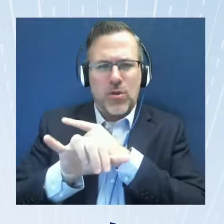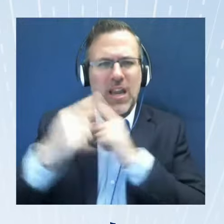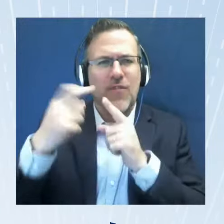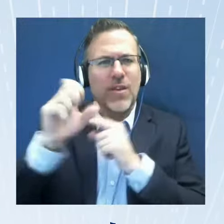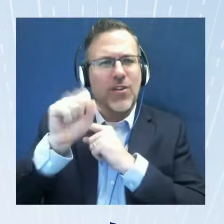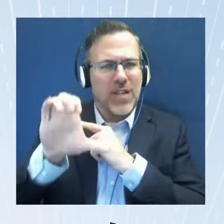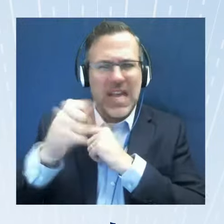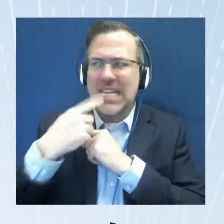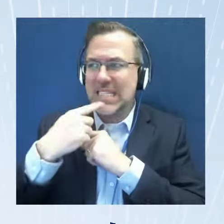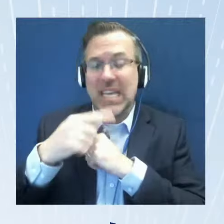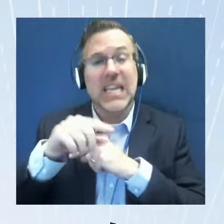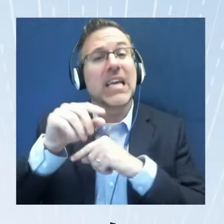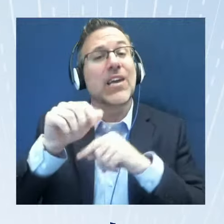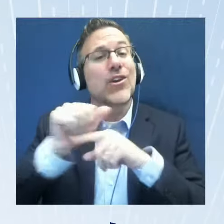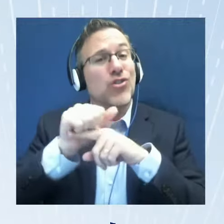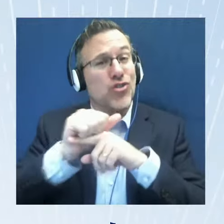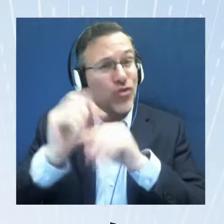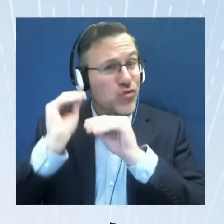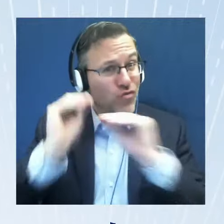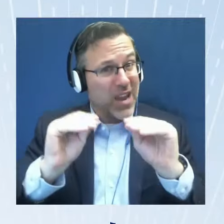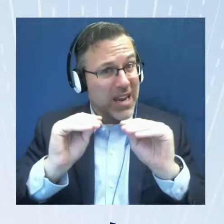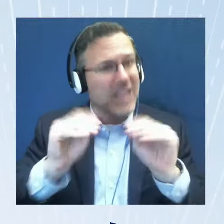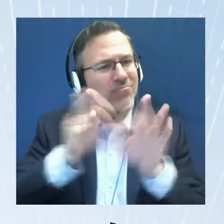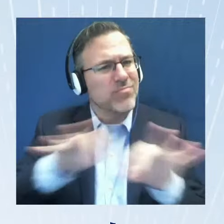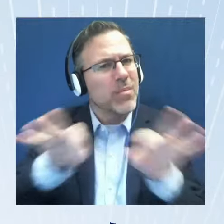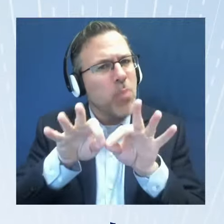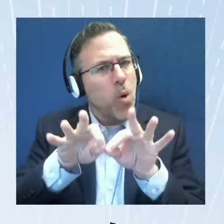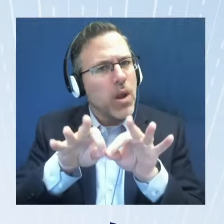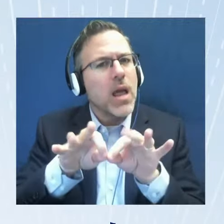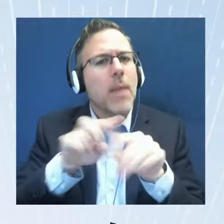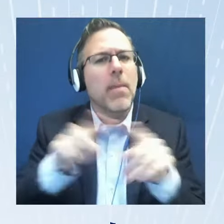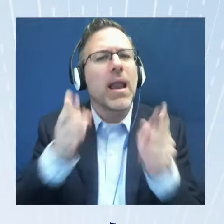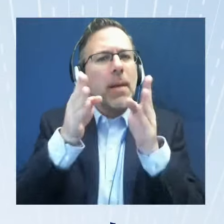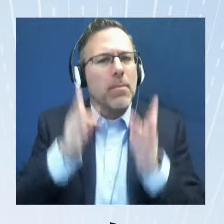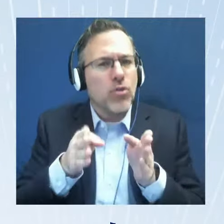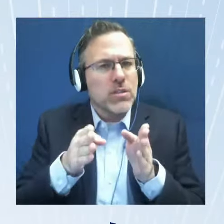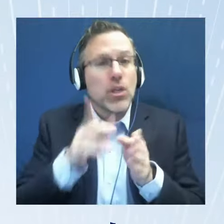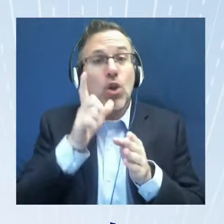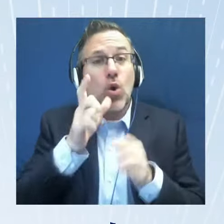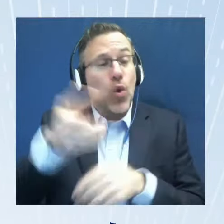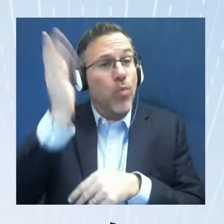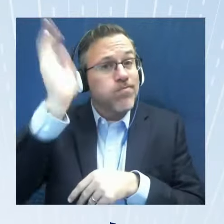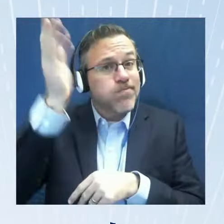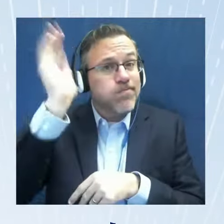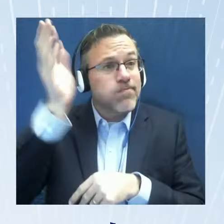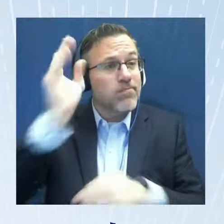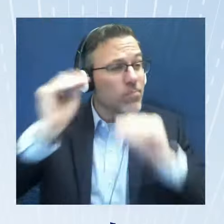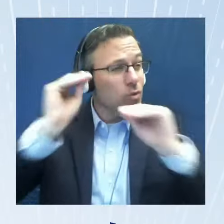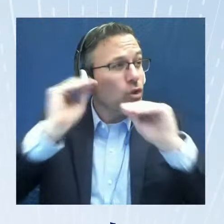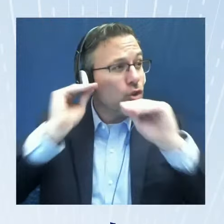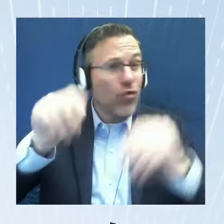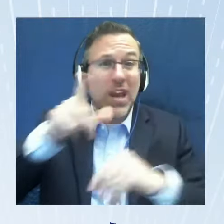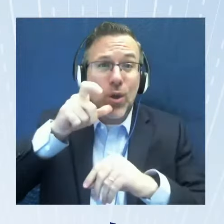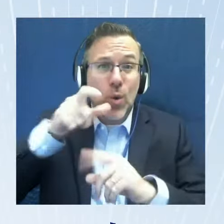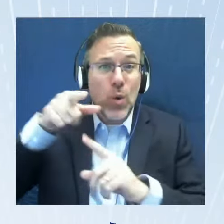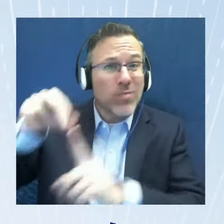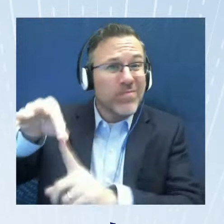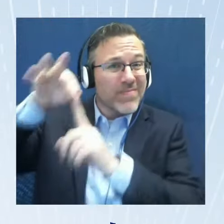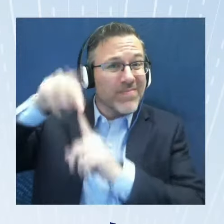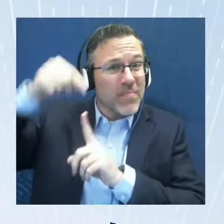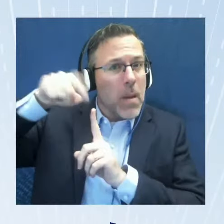it has to be led by people with disabilities. That skill and that expertise and that lived experience cannot be